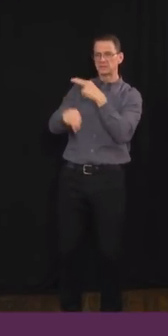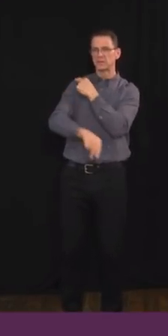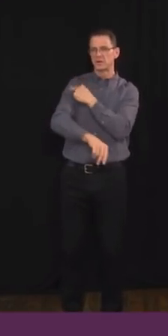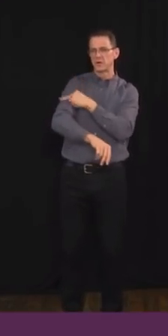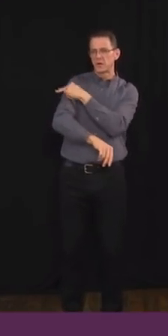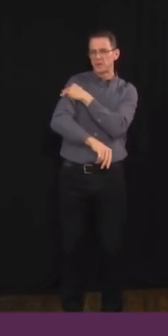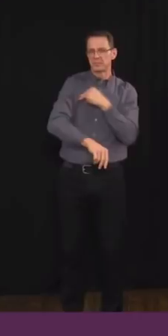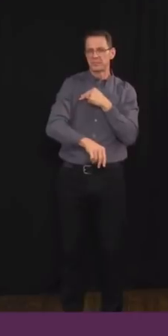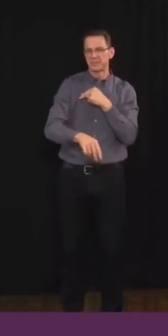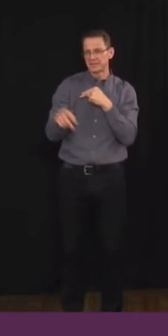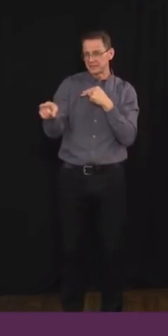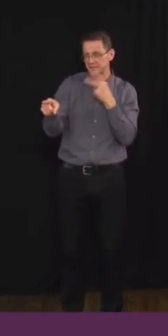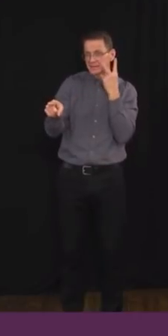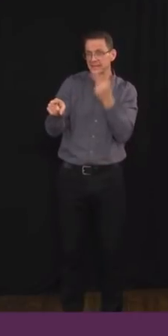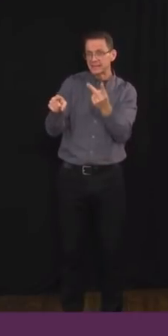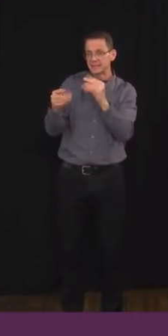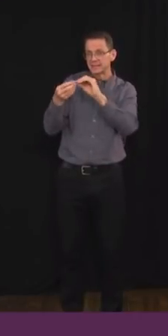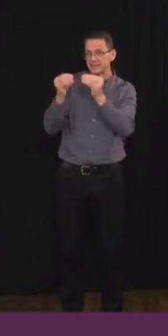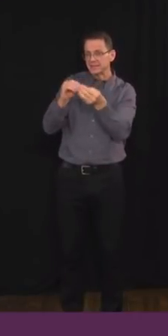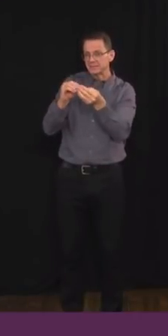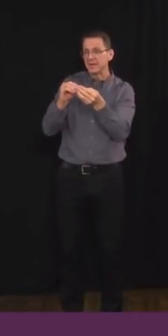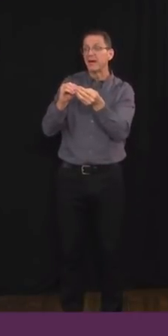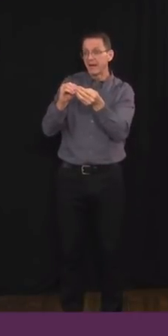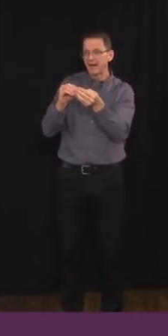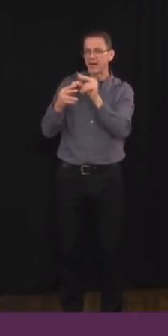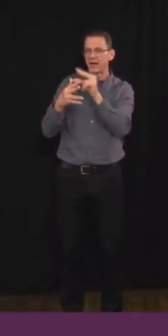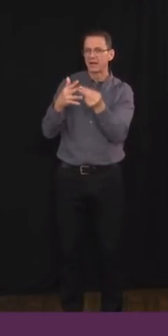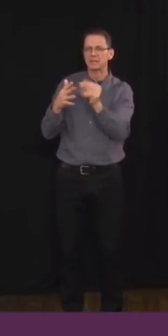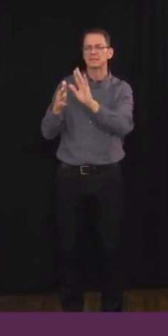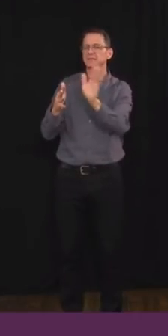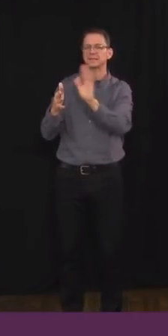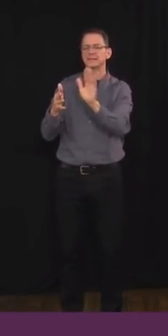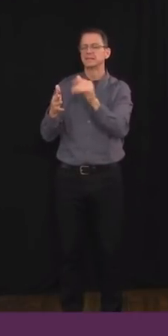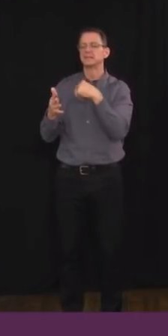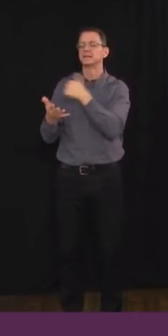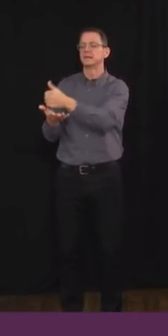whether we're back into a growth of the virus.